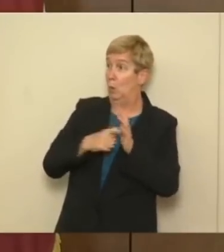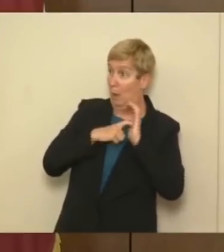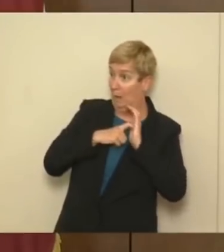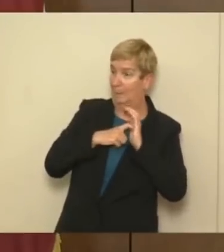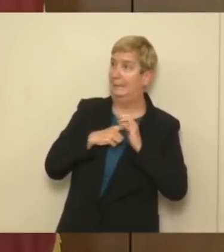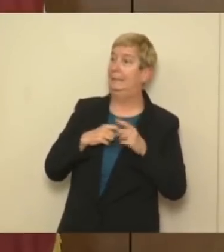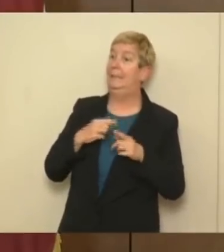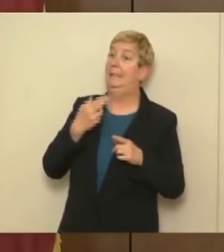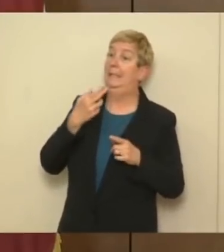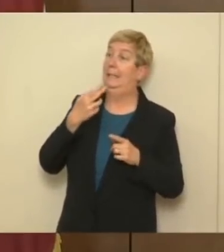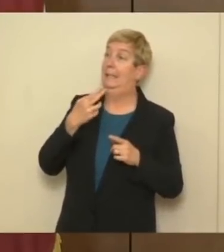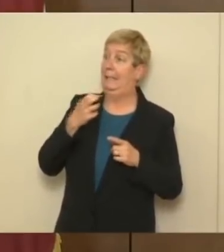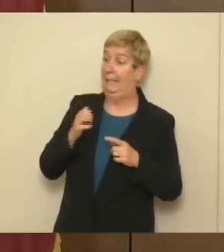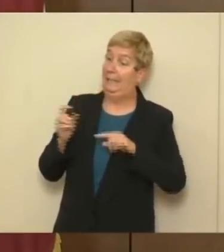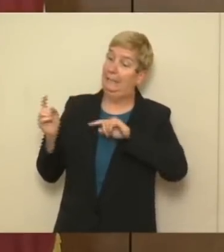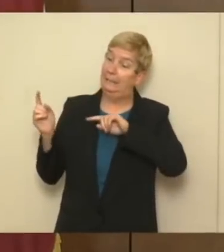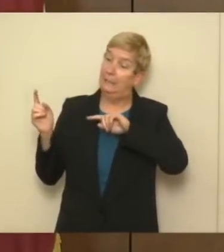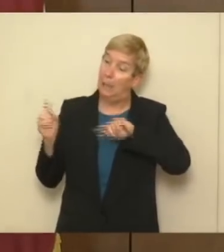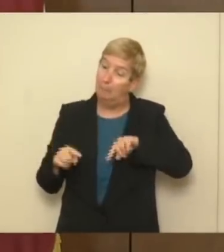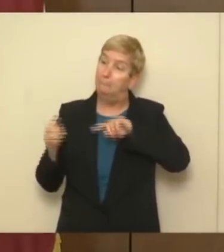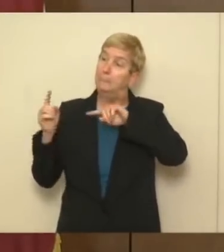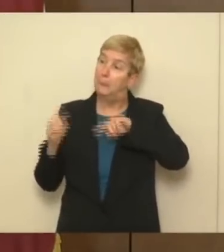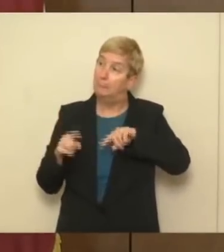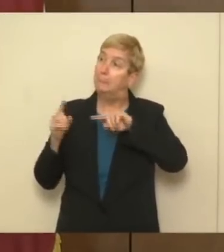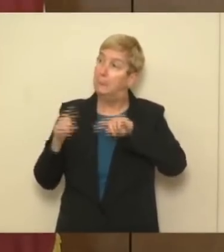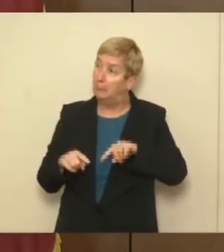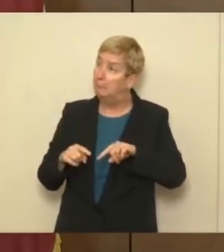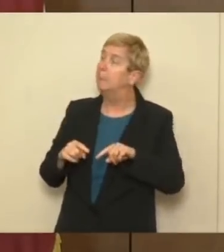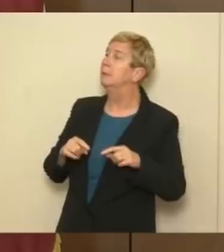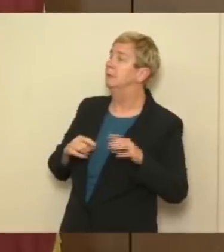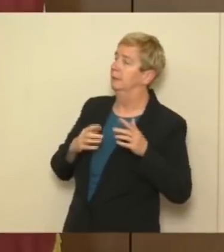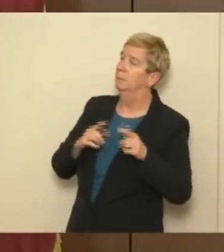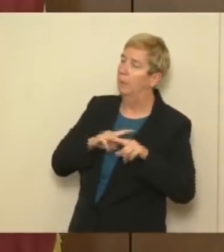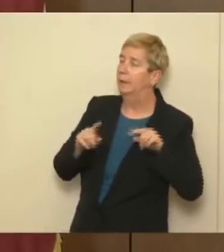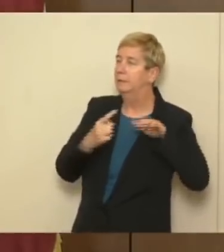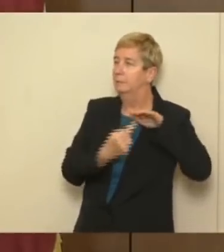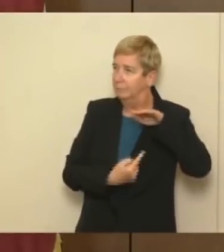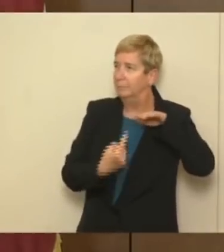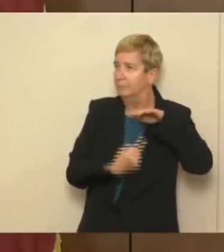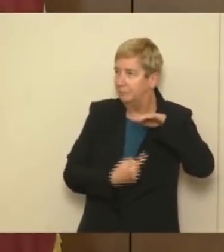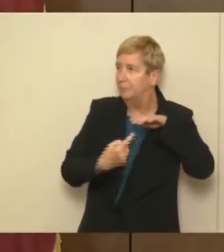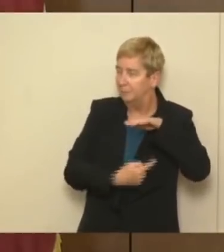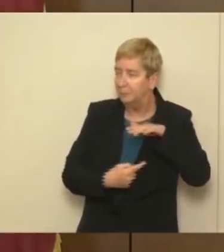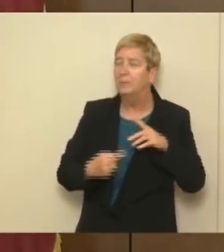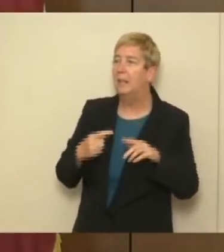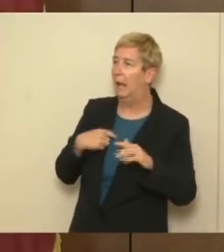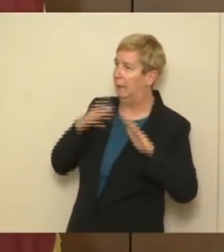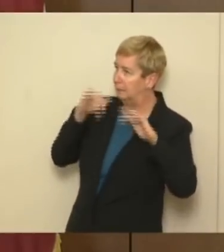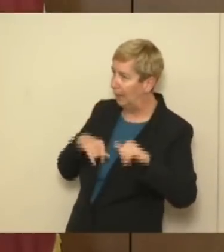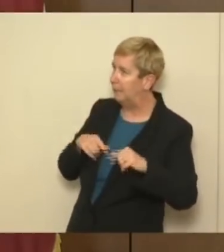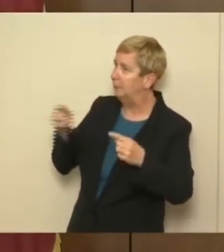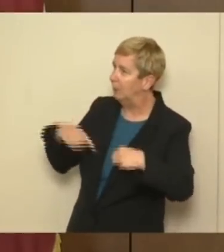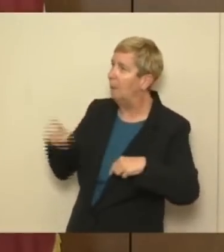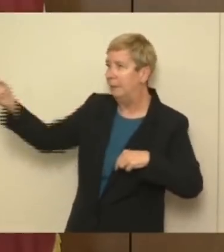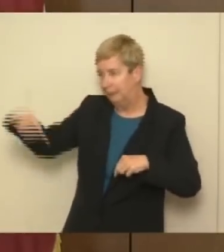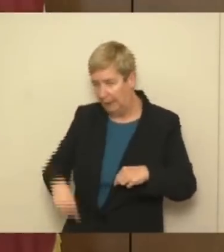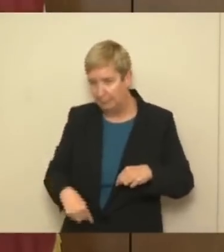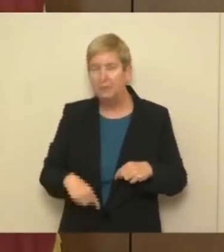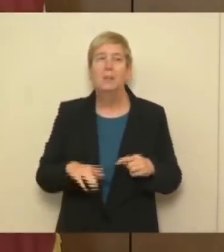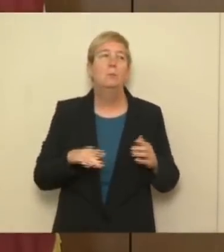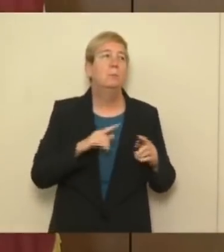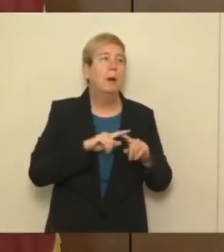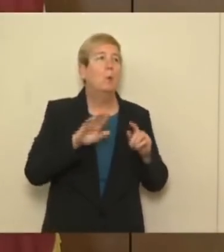as often as I expect him to be. But our deputy secretaries and Secretary Stewart, in the same way that we're